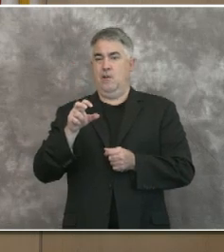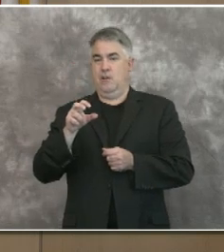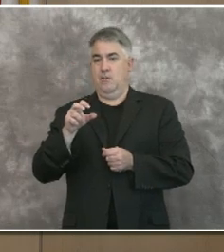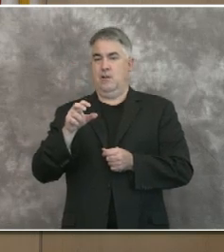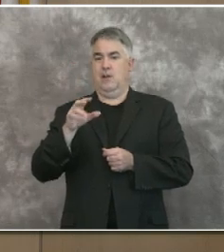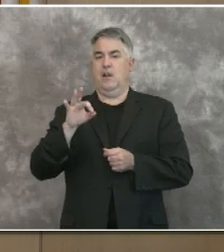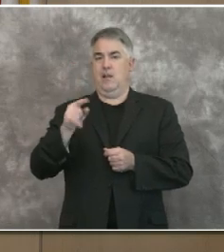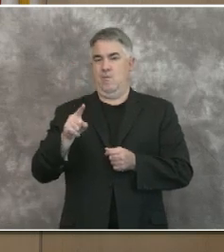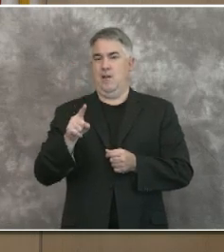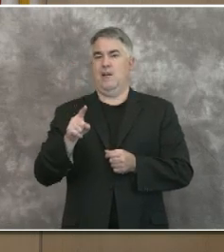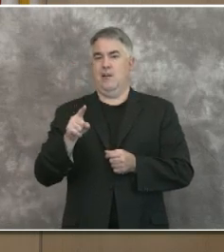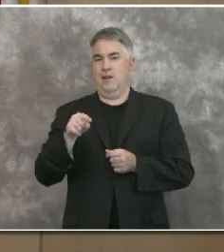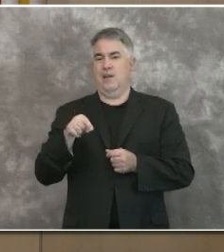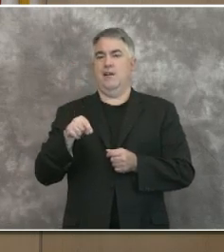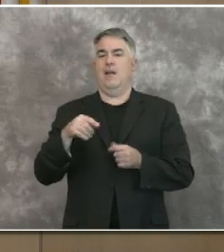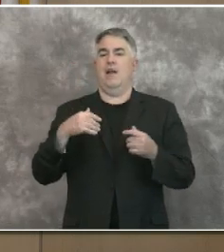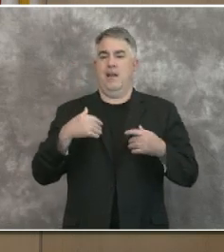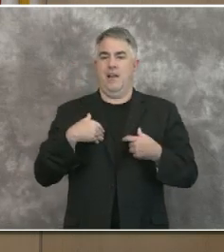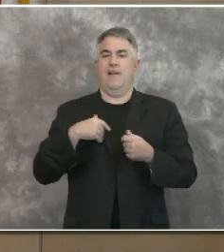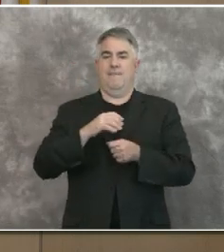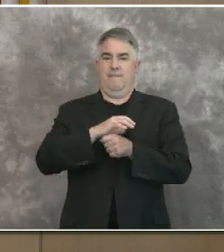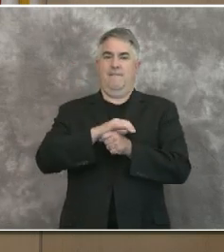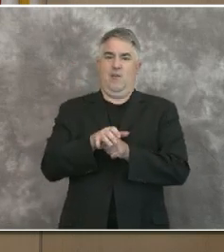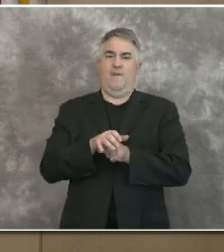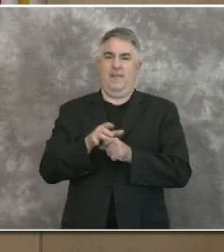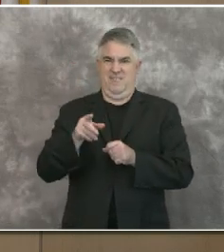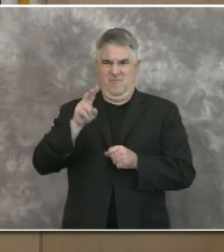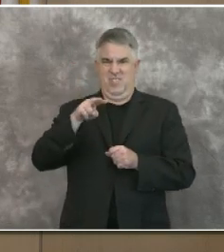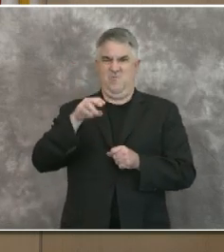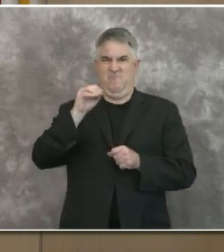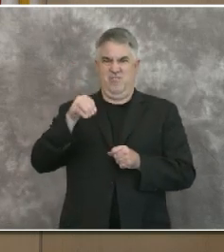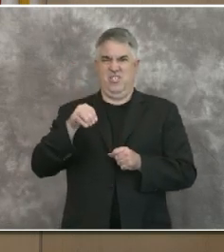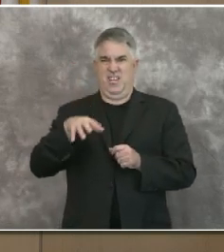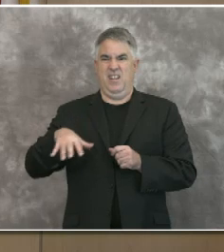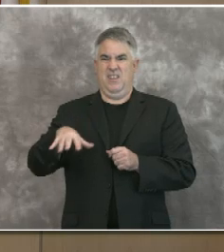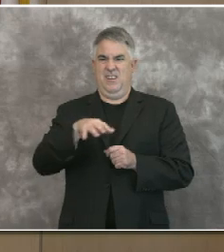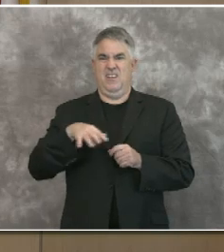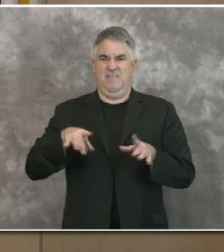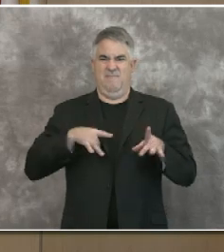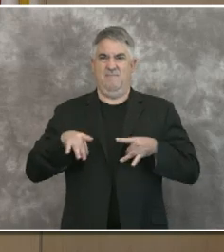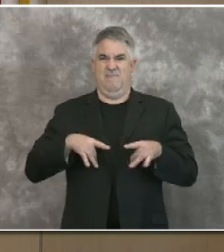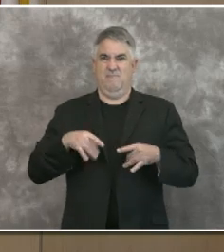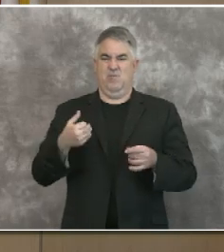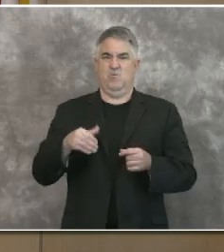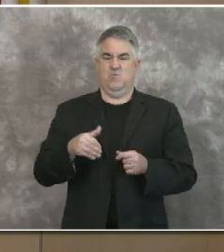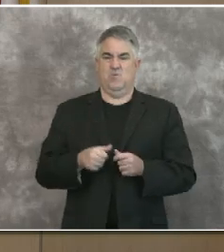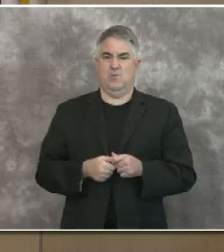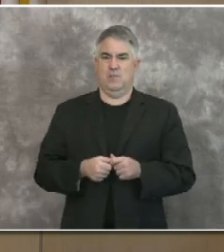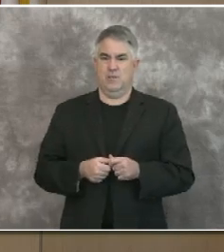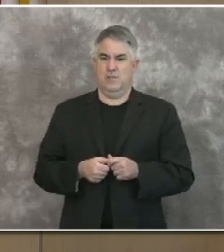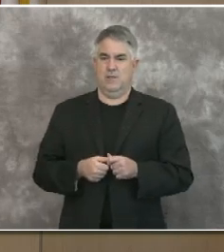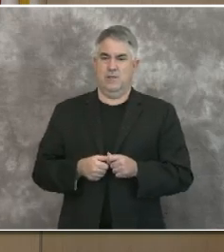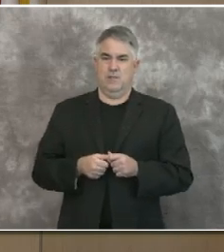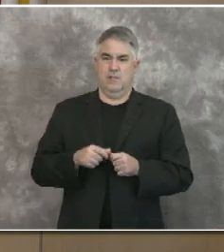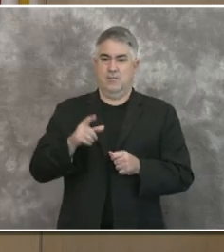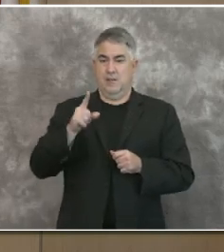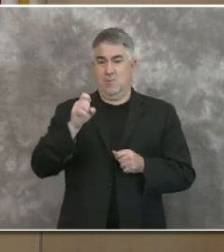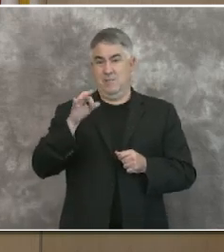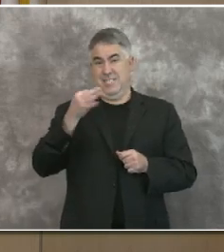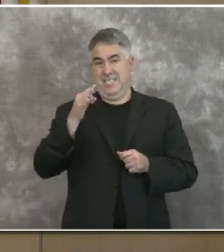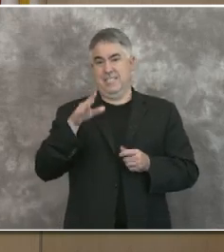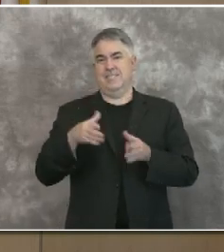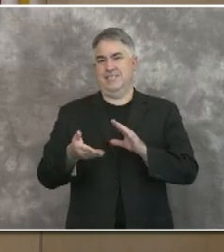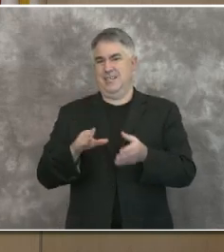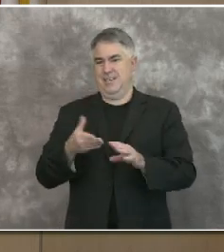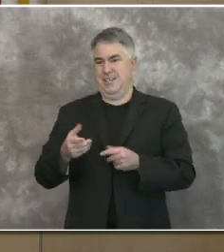1,391, which is about 22% of the total number of cases, and includes 119 deaths. We